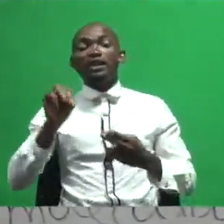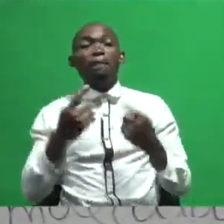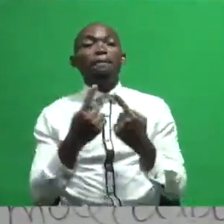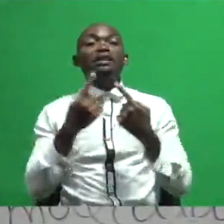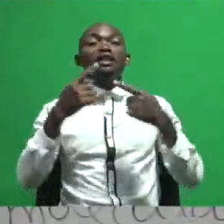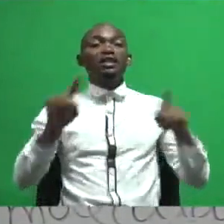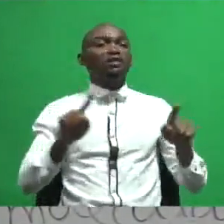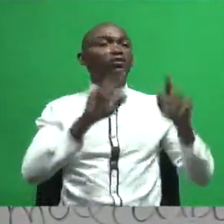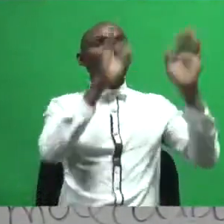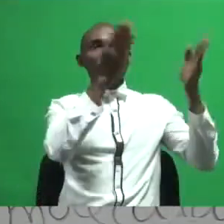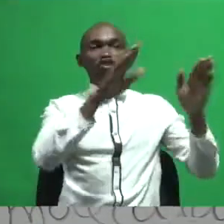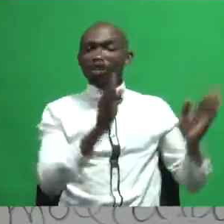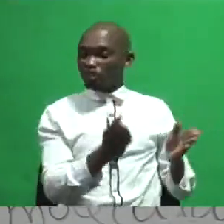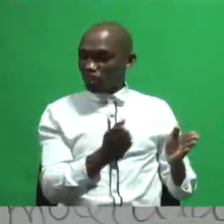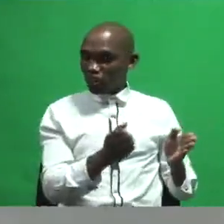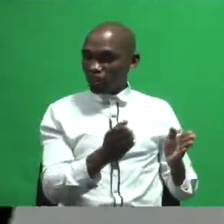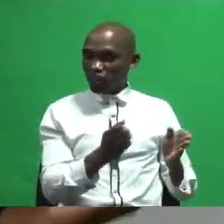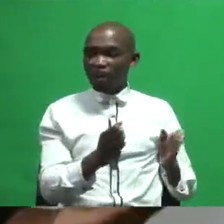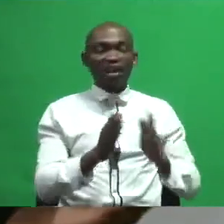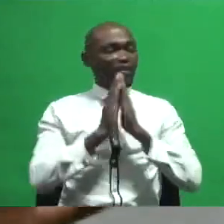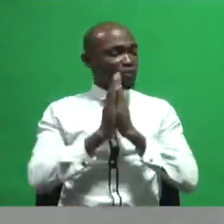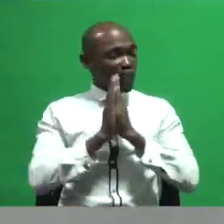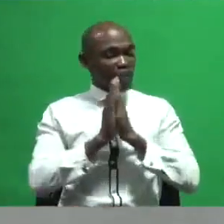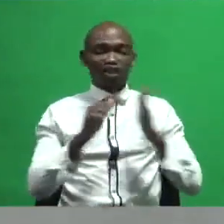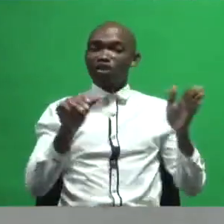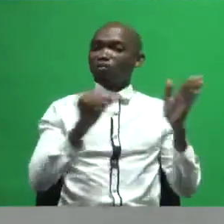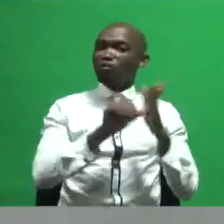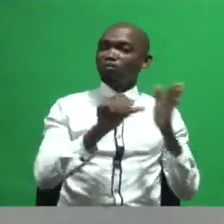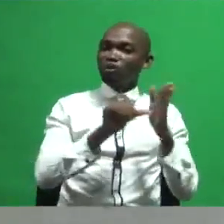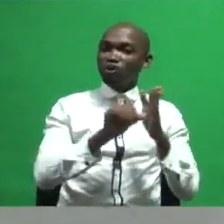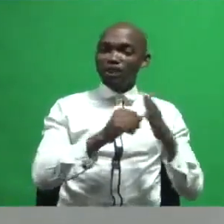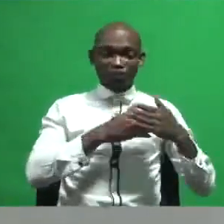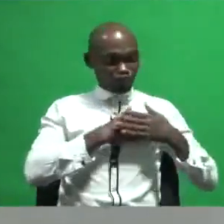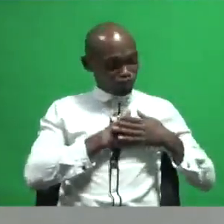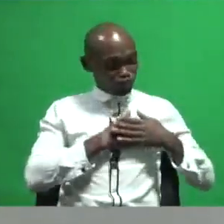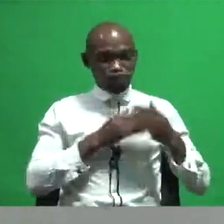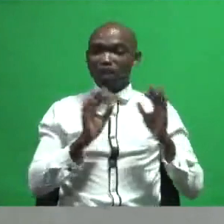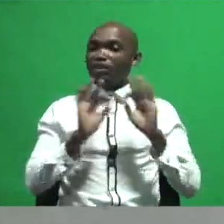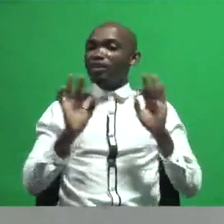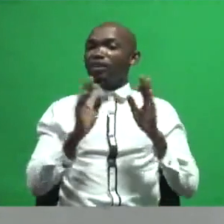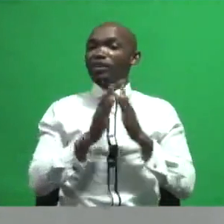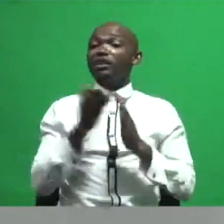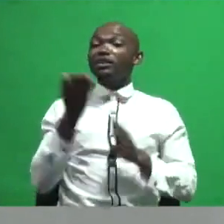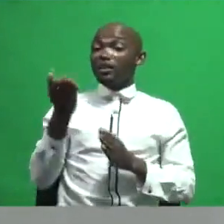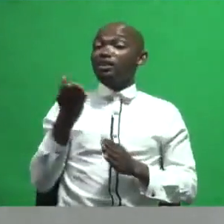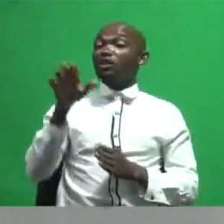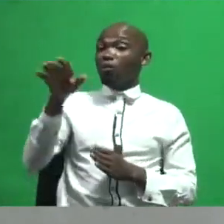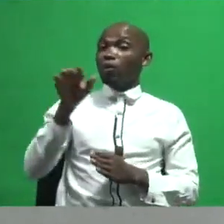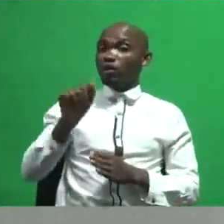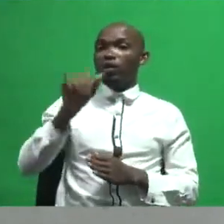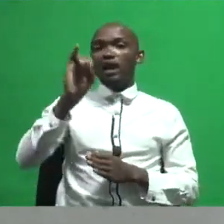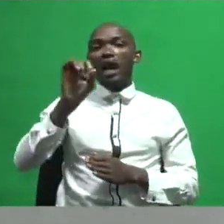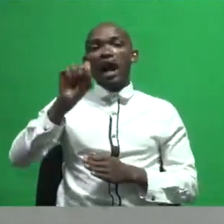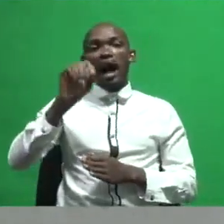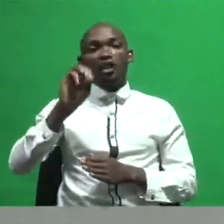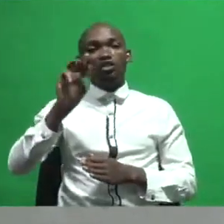but different what? Different structure. Thank you very much, my dear student. We have different structures. And this is what